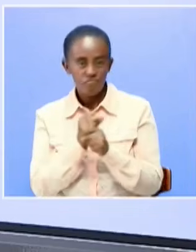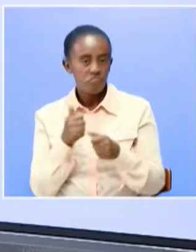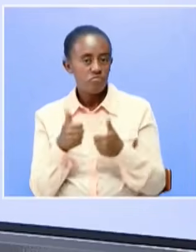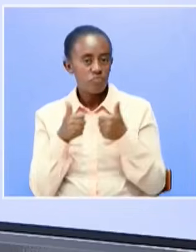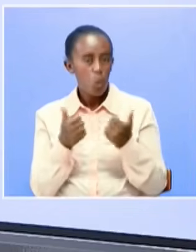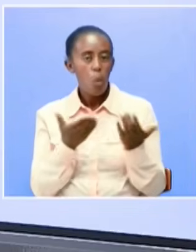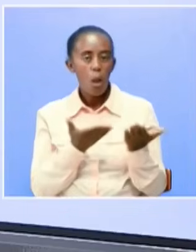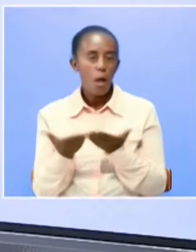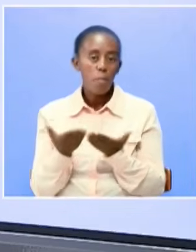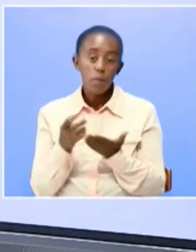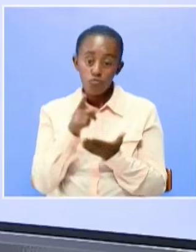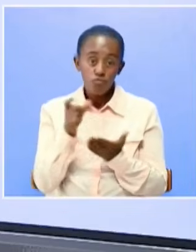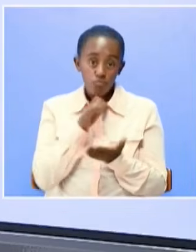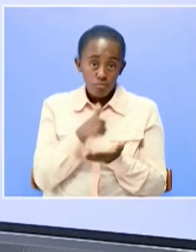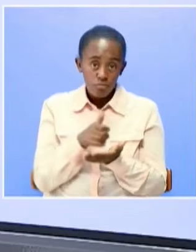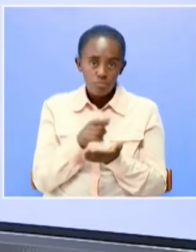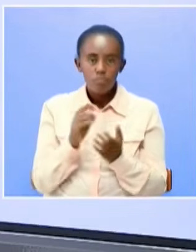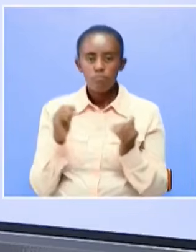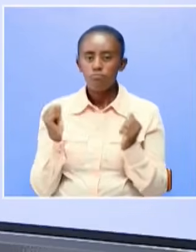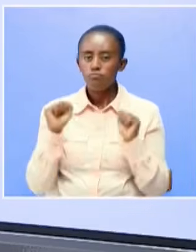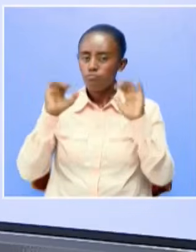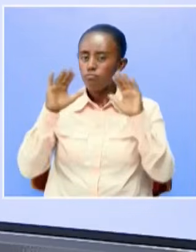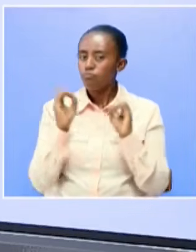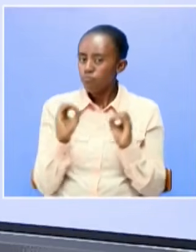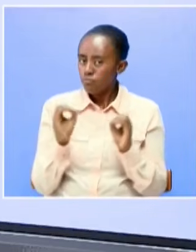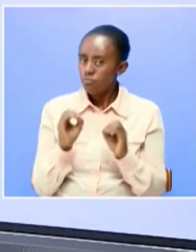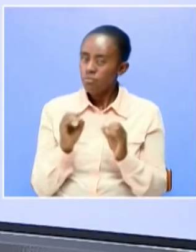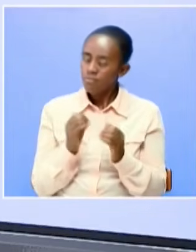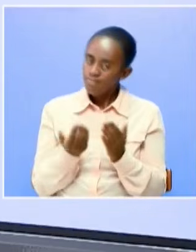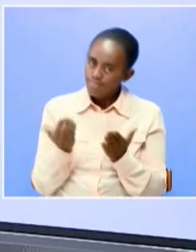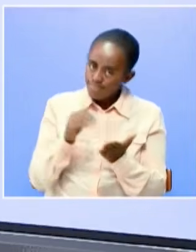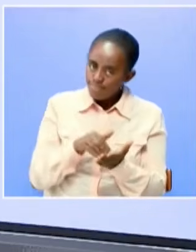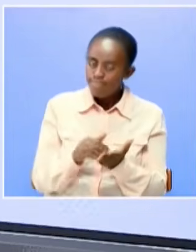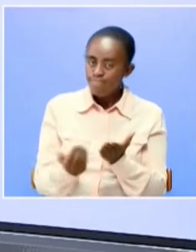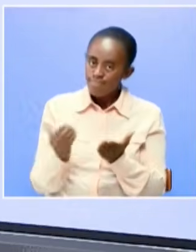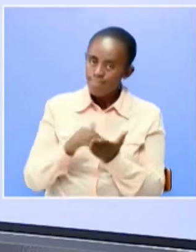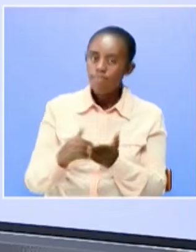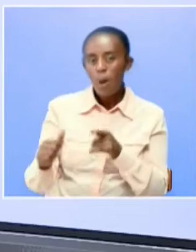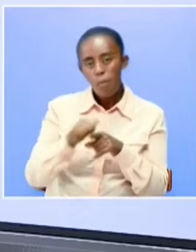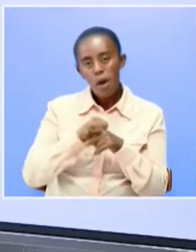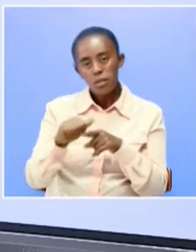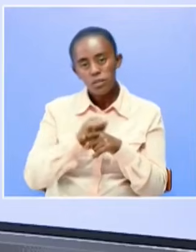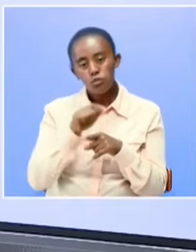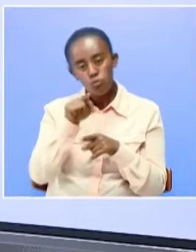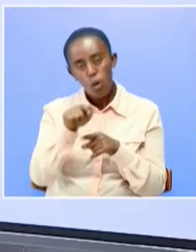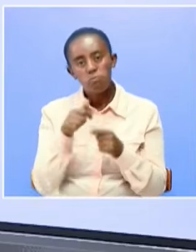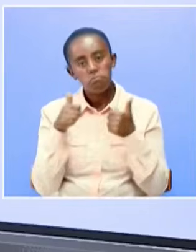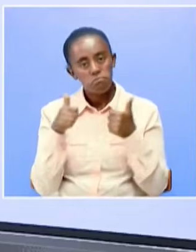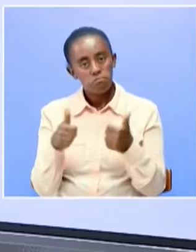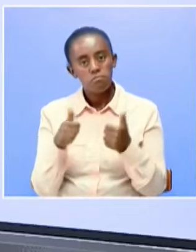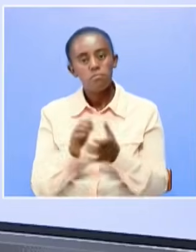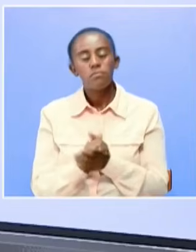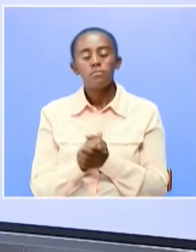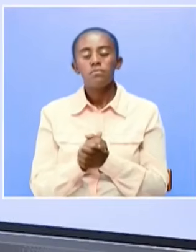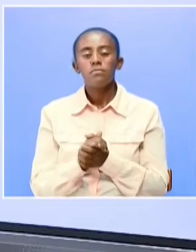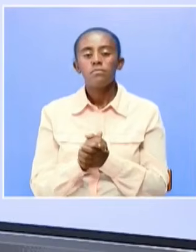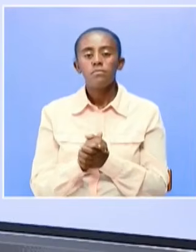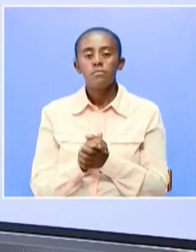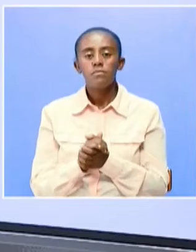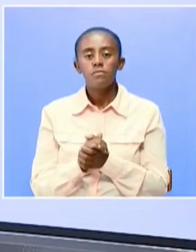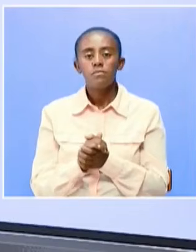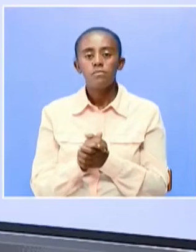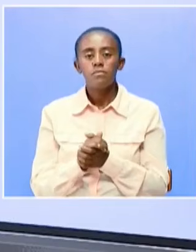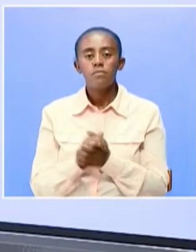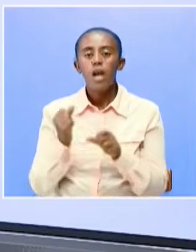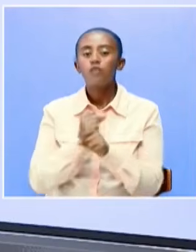If not, please never give up. Because after practice, you can do it well. What about